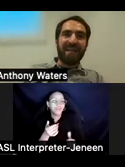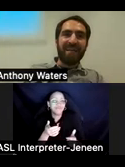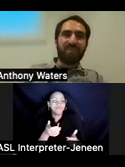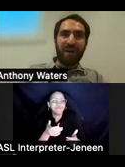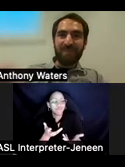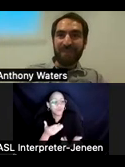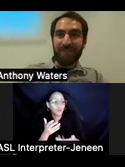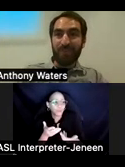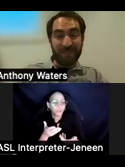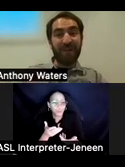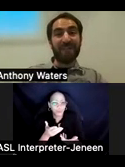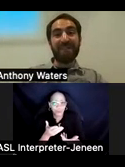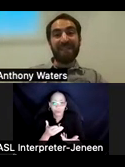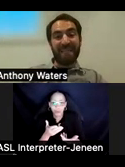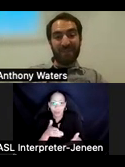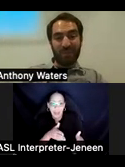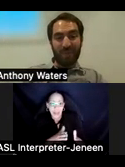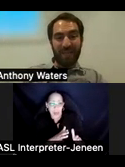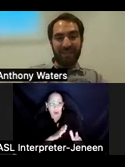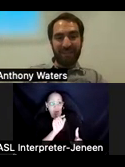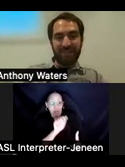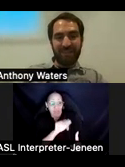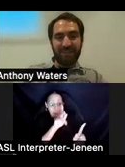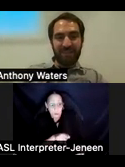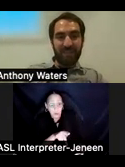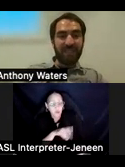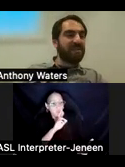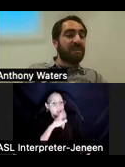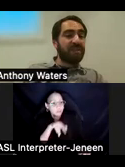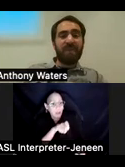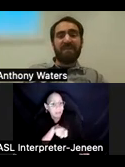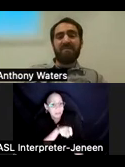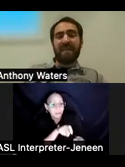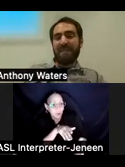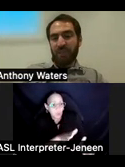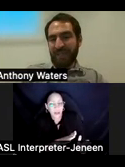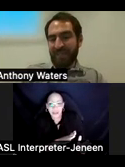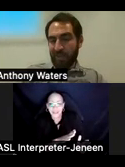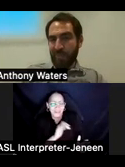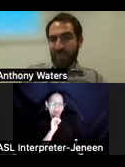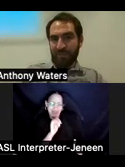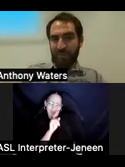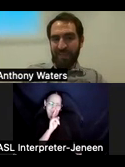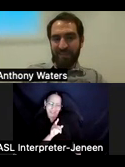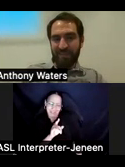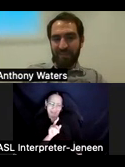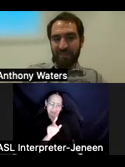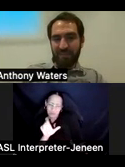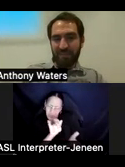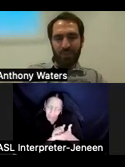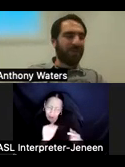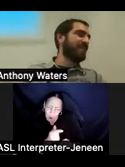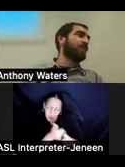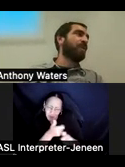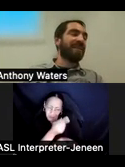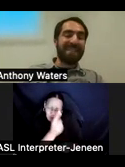prompts them to respond in a certain way, such as, you wouldn't actually do anything to harm yourself, right?